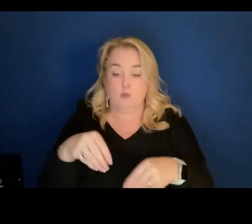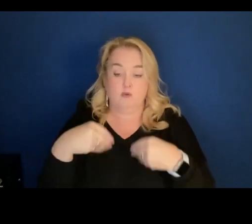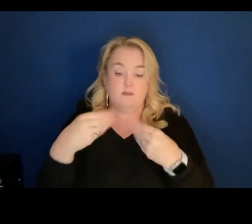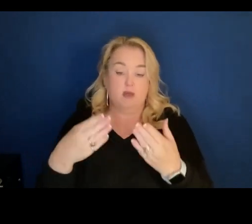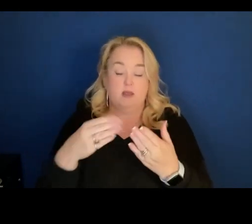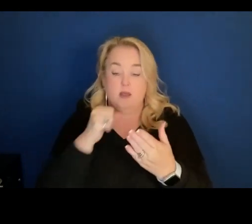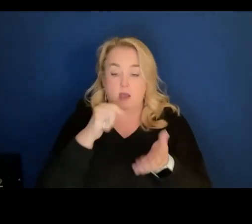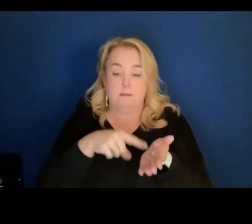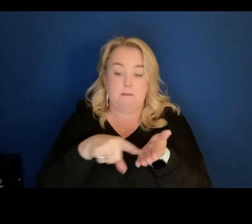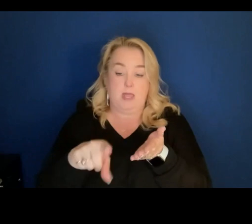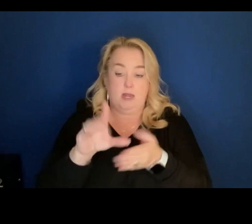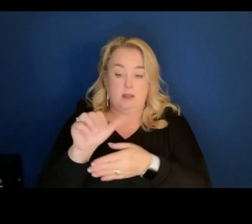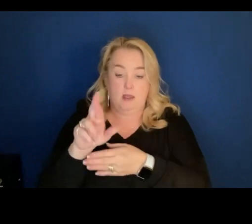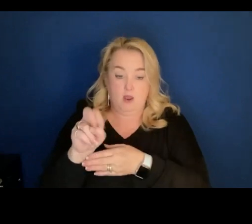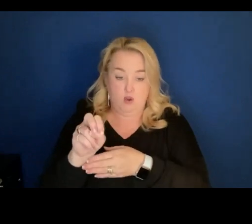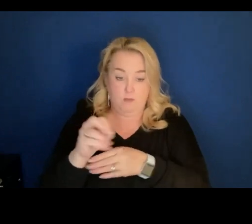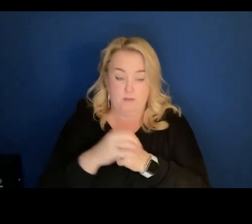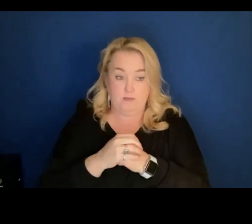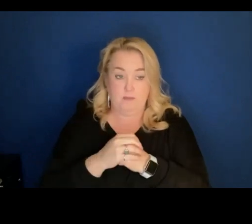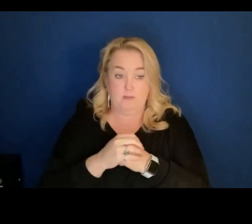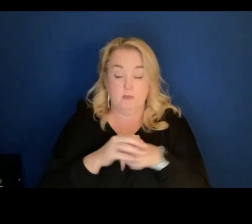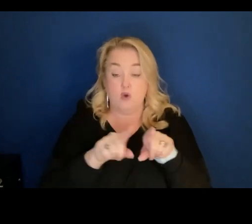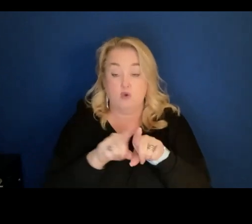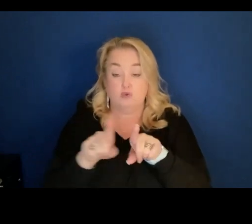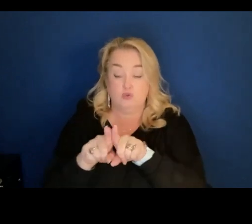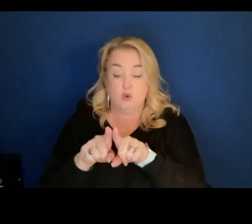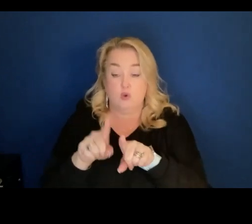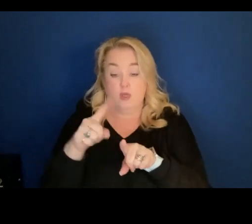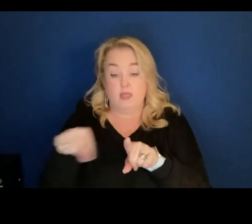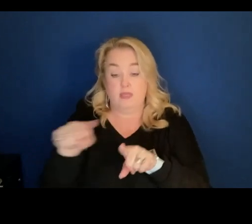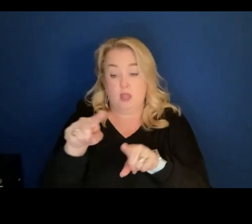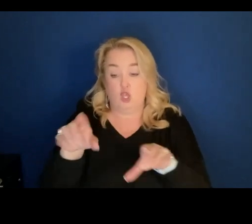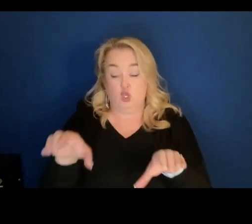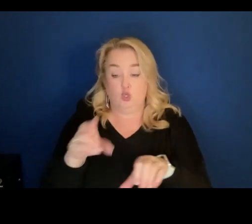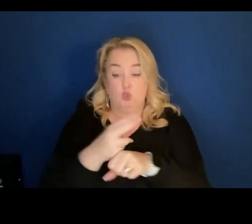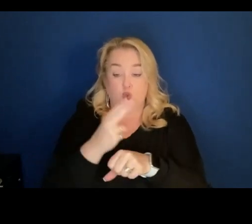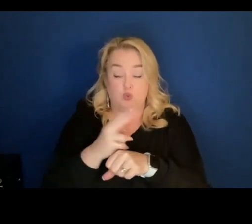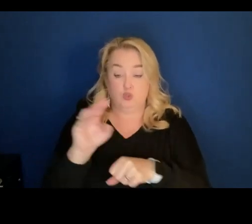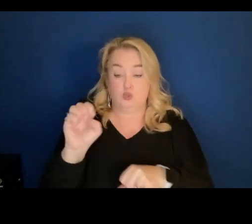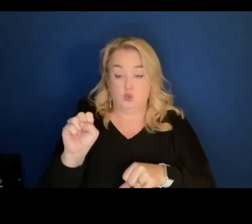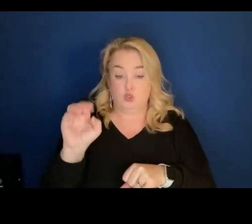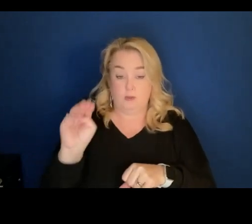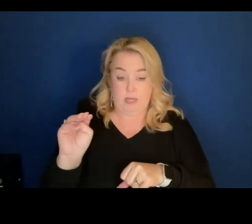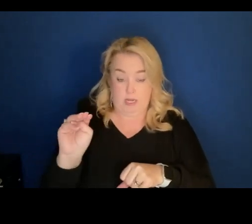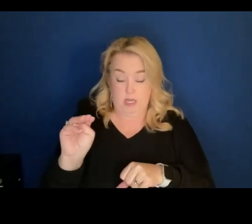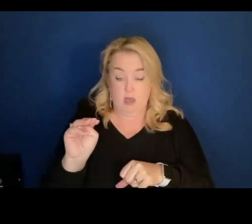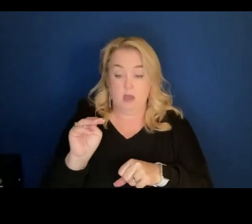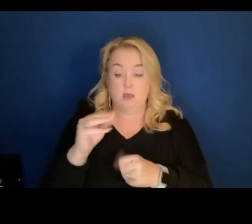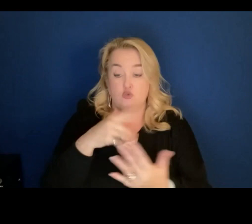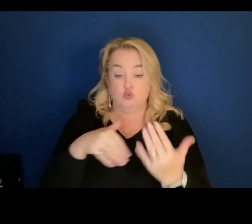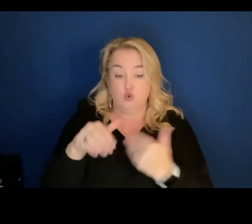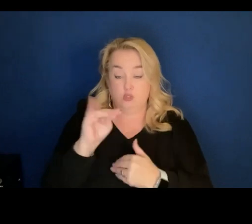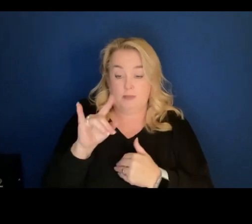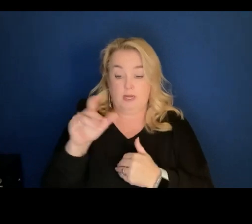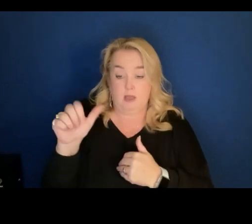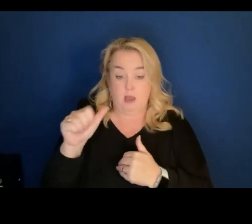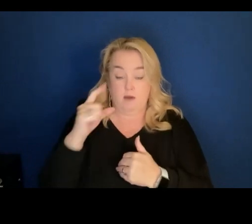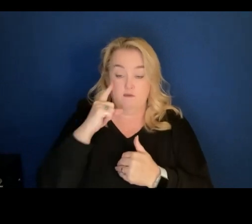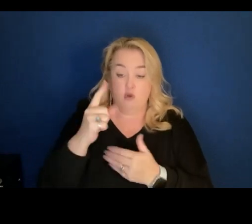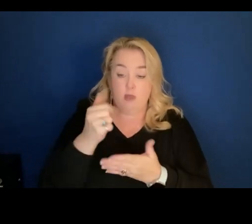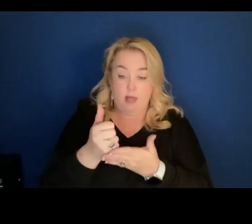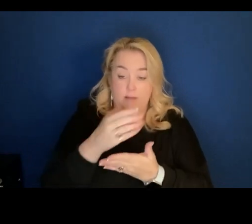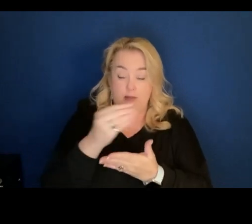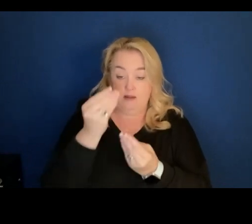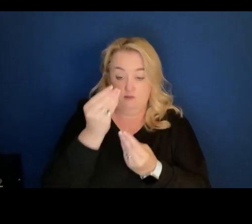care. Also, caregivers who use social media, including those who use social media as a source of help or